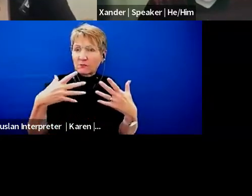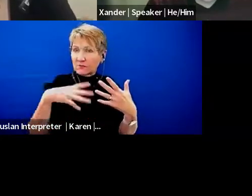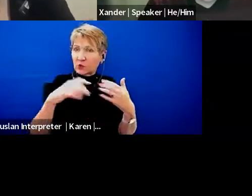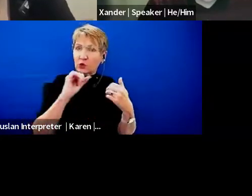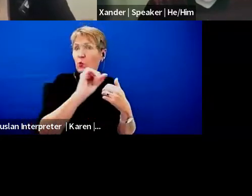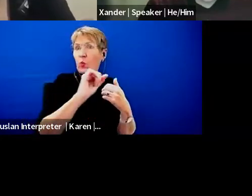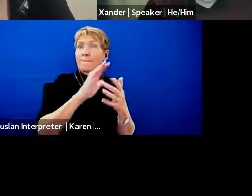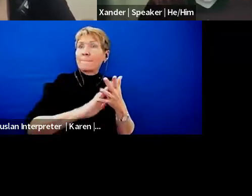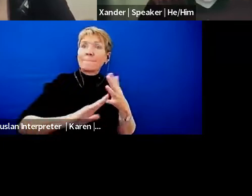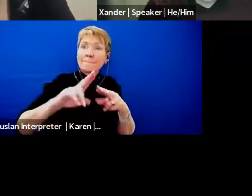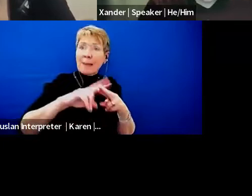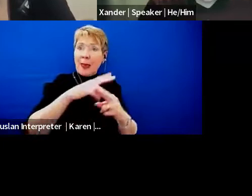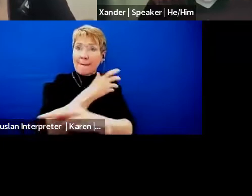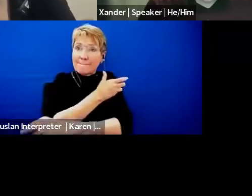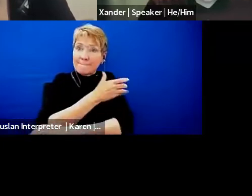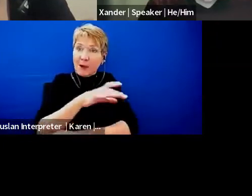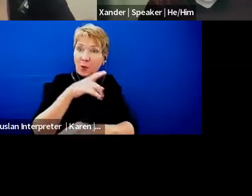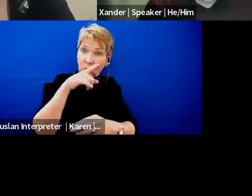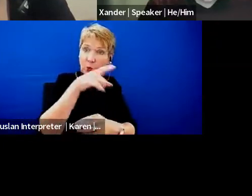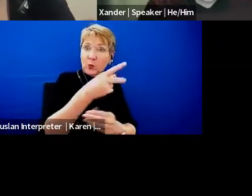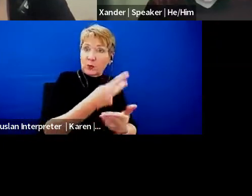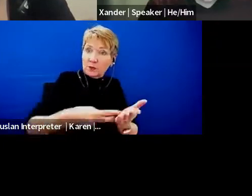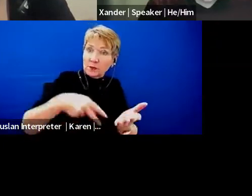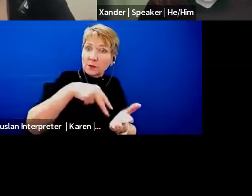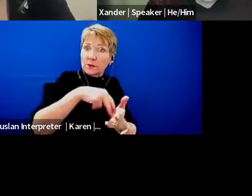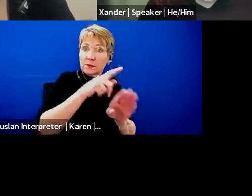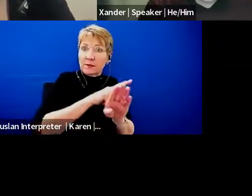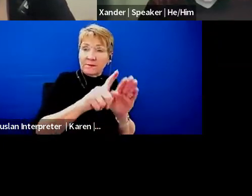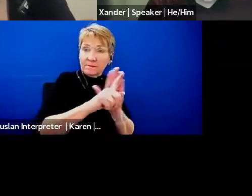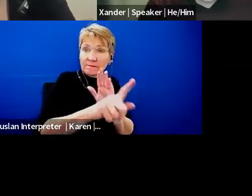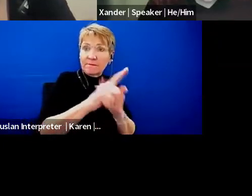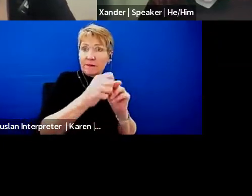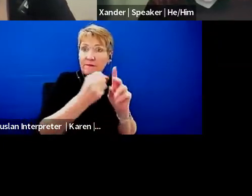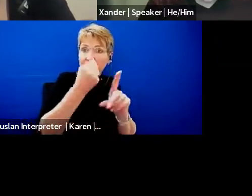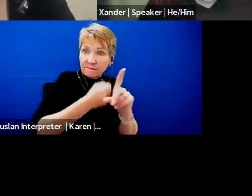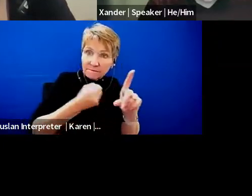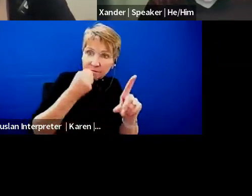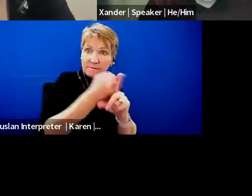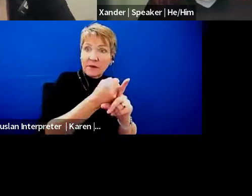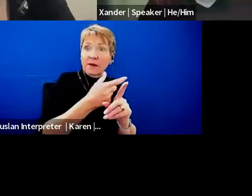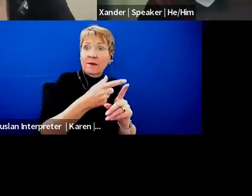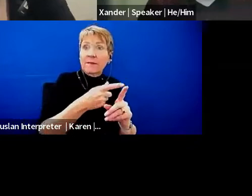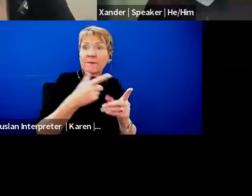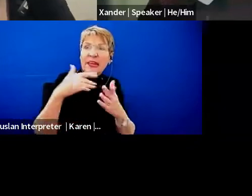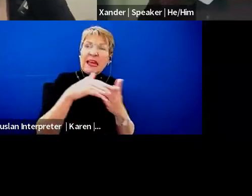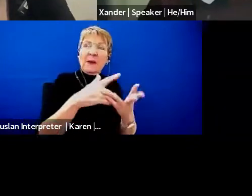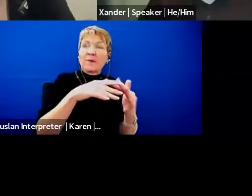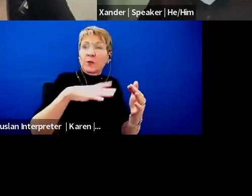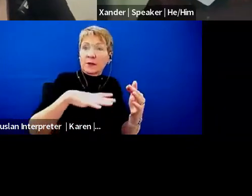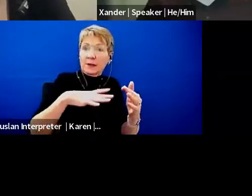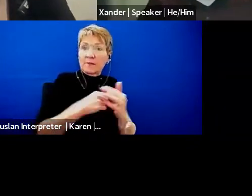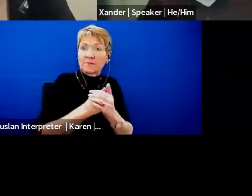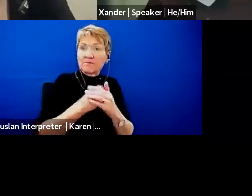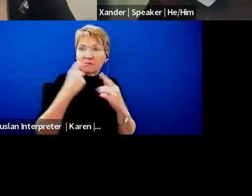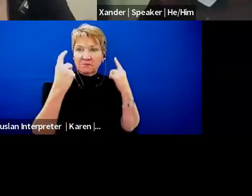it to children who are non-verbal. Any tips? At my school, we have a lot of students who are non-verbal,